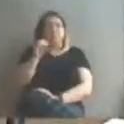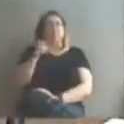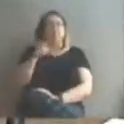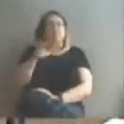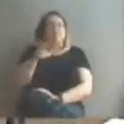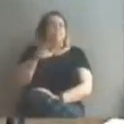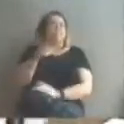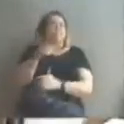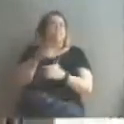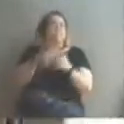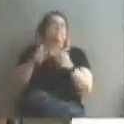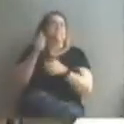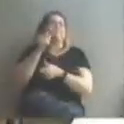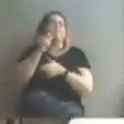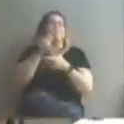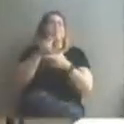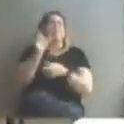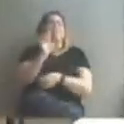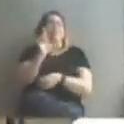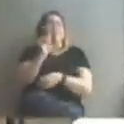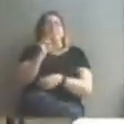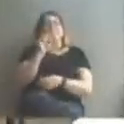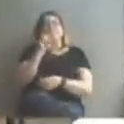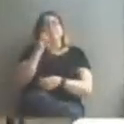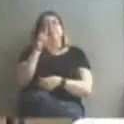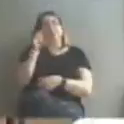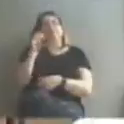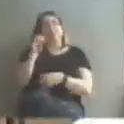Metro Office for Globalization.